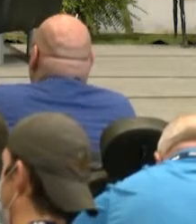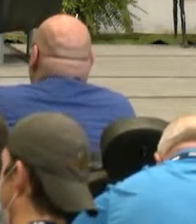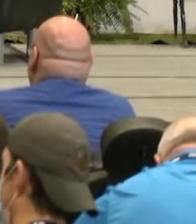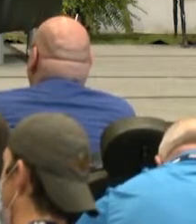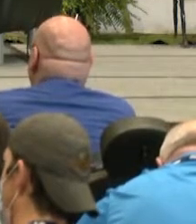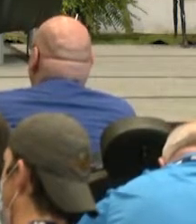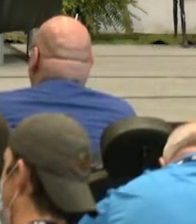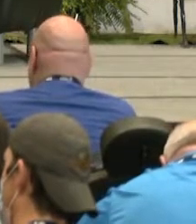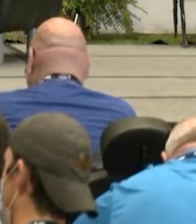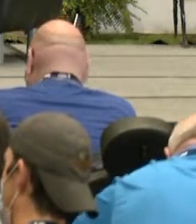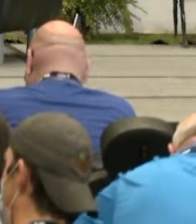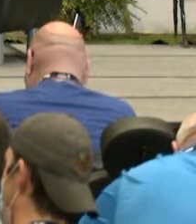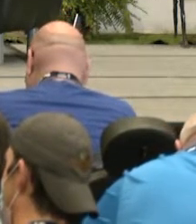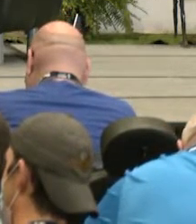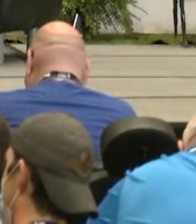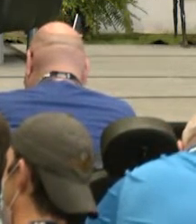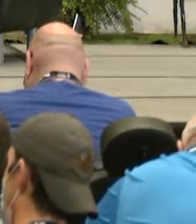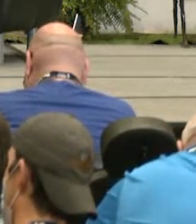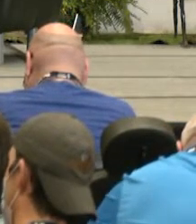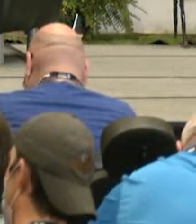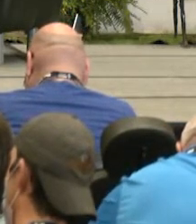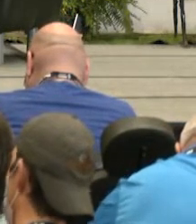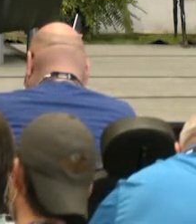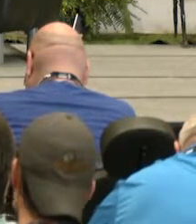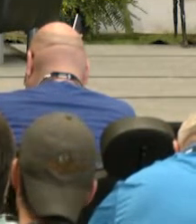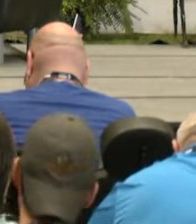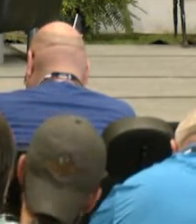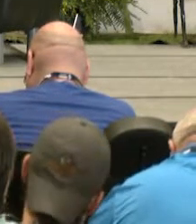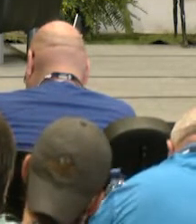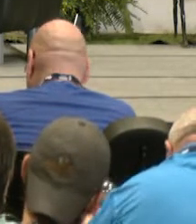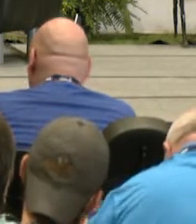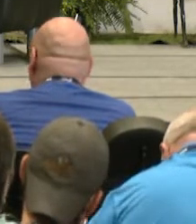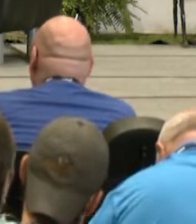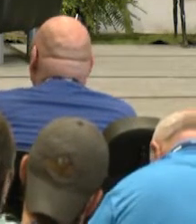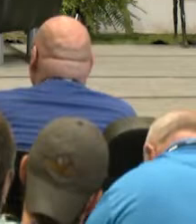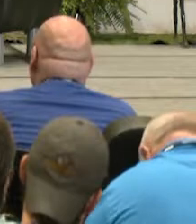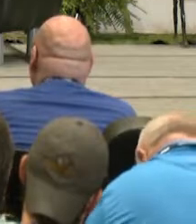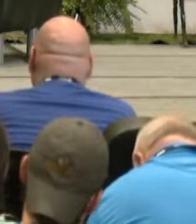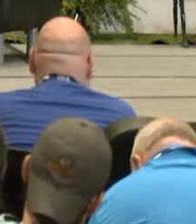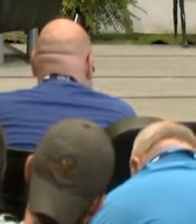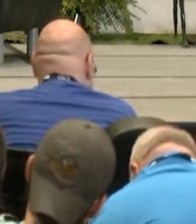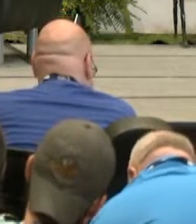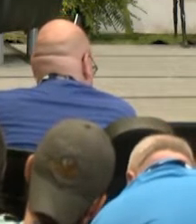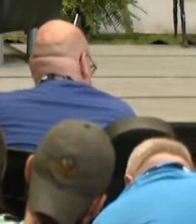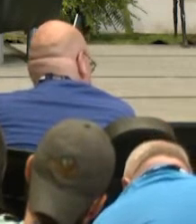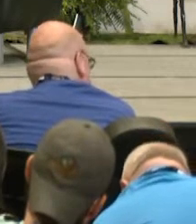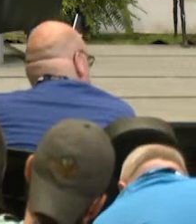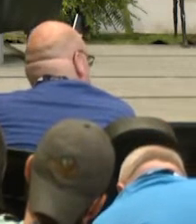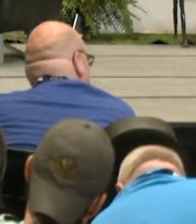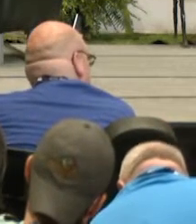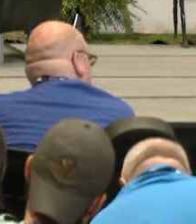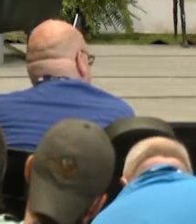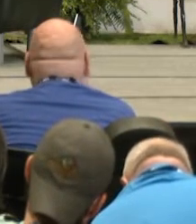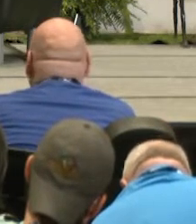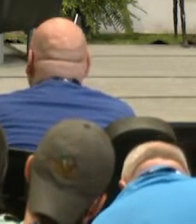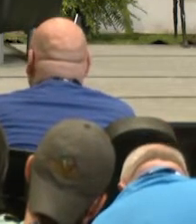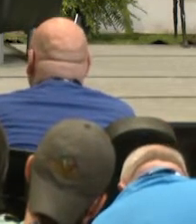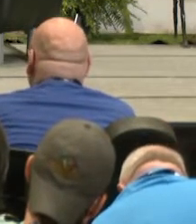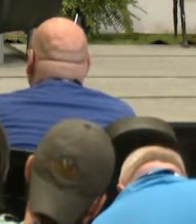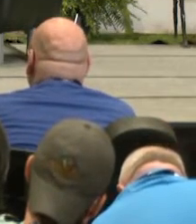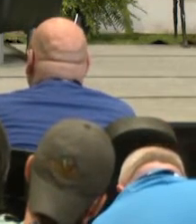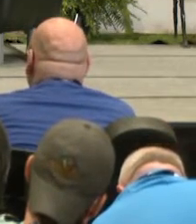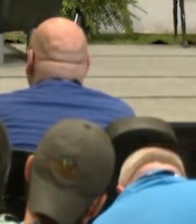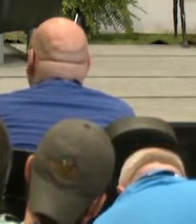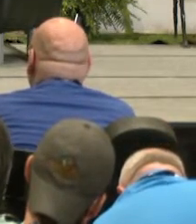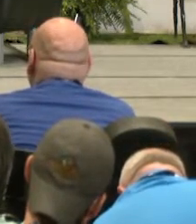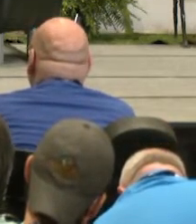Yeah. Just similarly, just keeping on the audition train. I'm associate directing an outdoor show for individuals on the spectrum with a